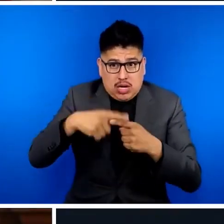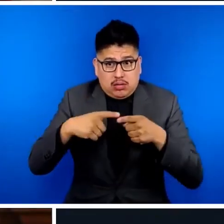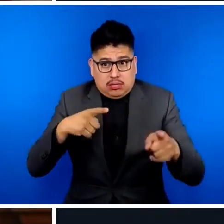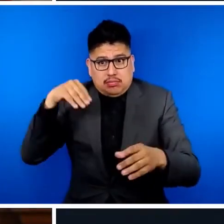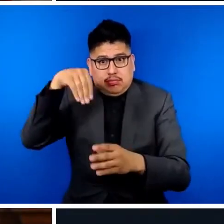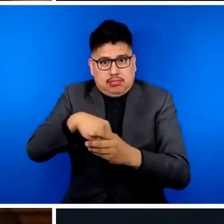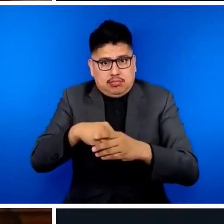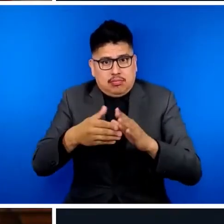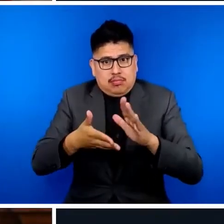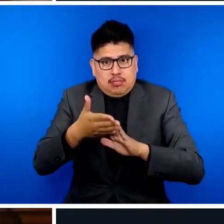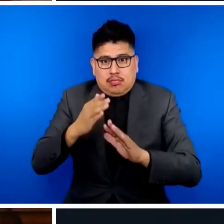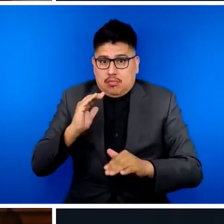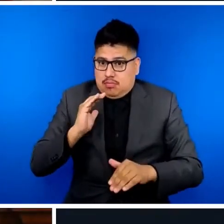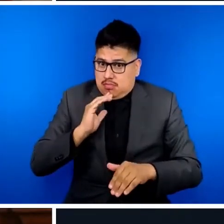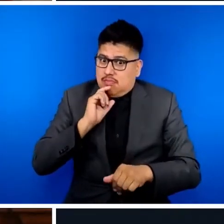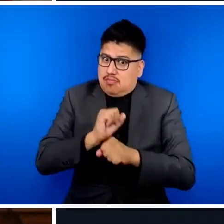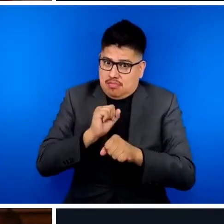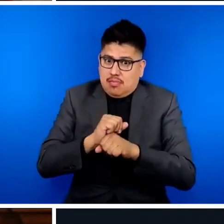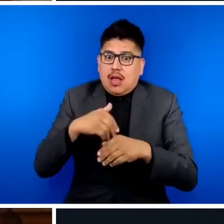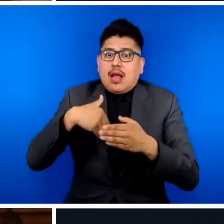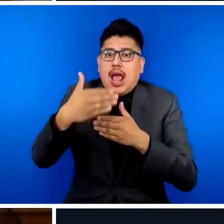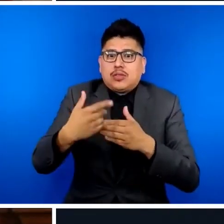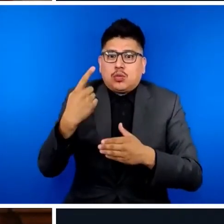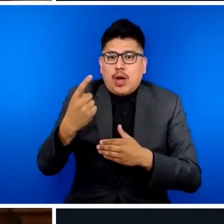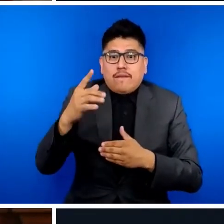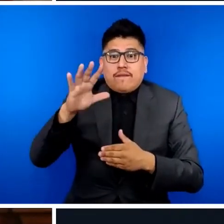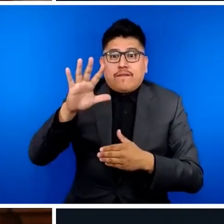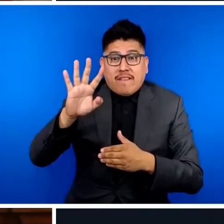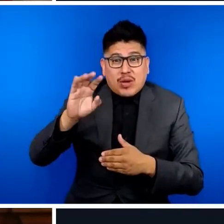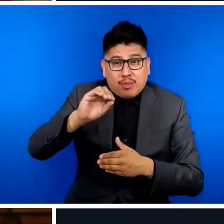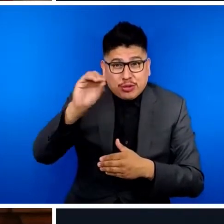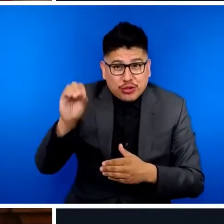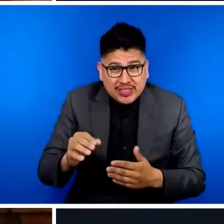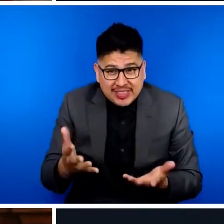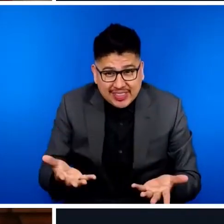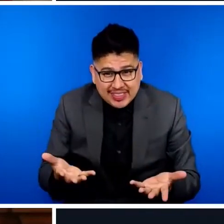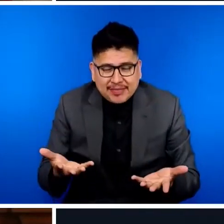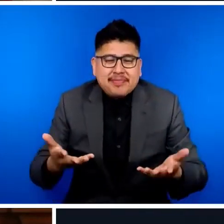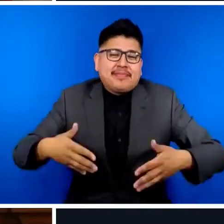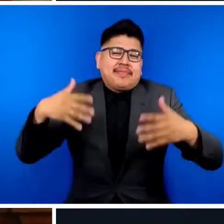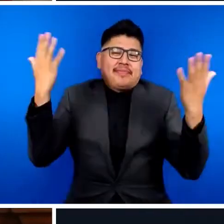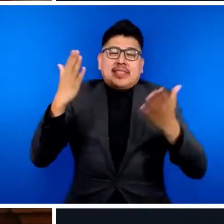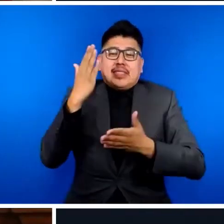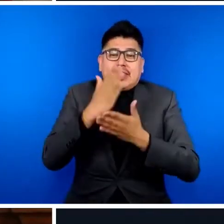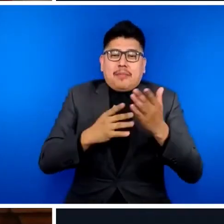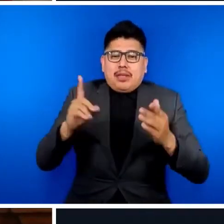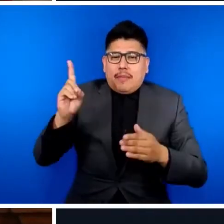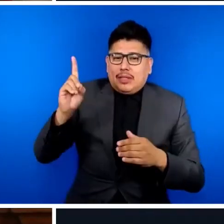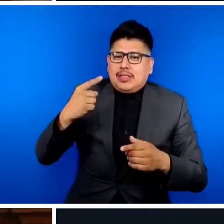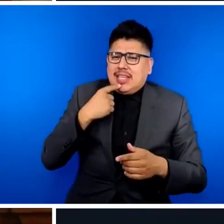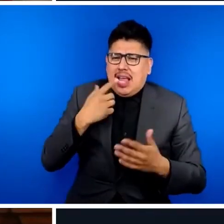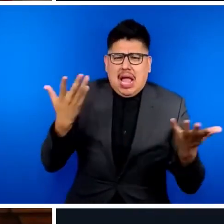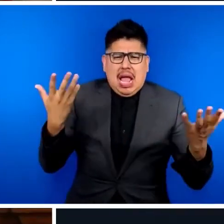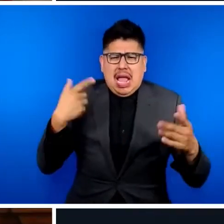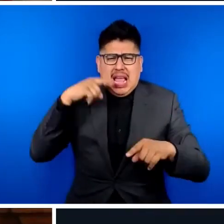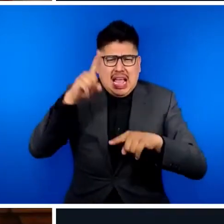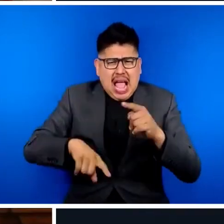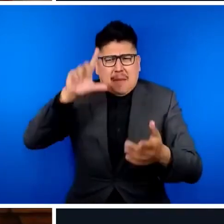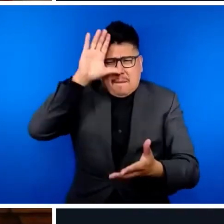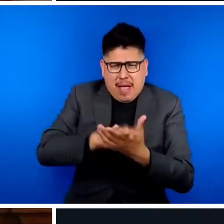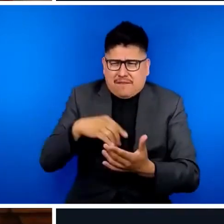was about 54%. And some of the Democrats are now saying, I can't believe we approved that